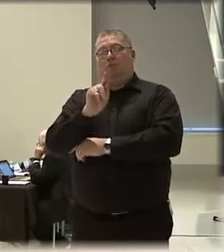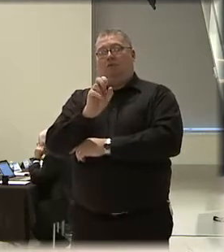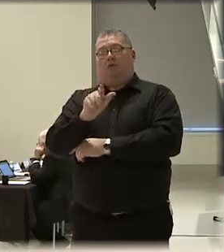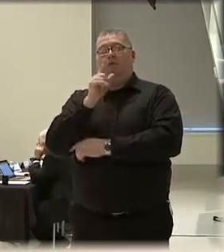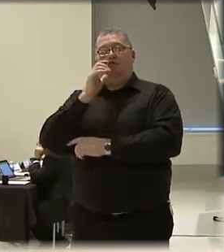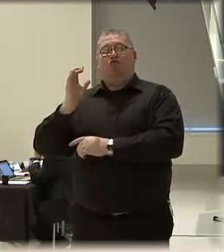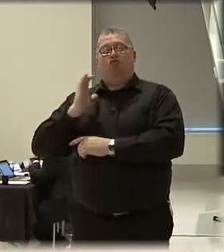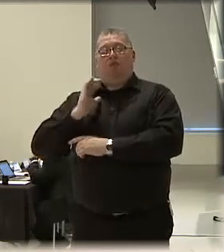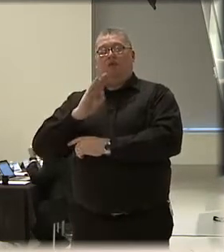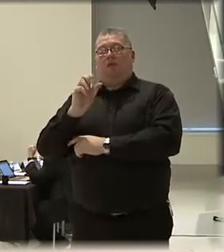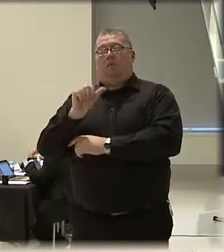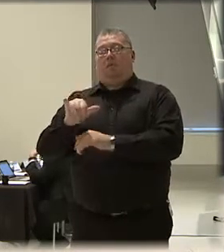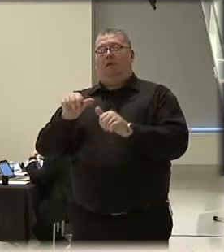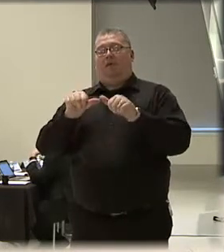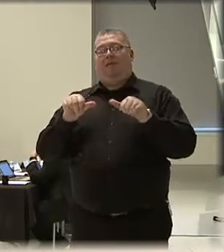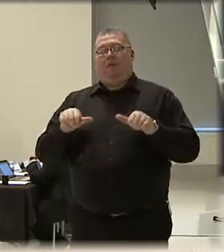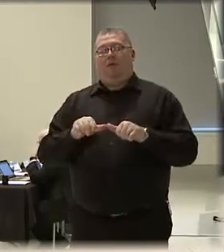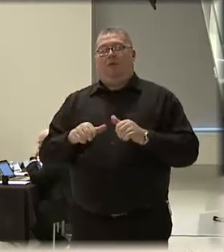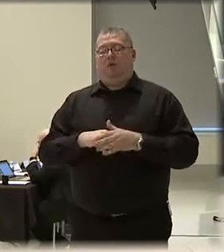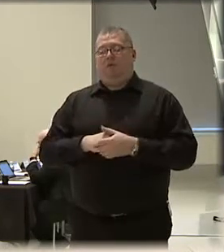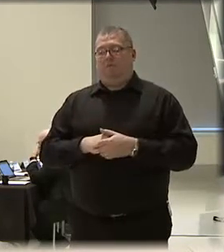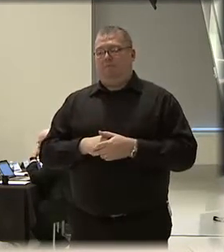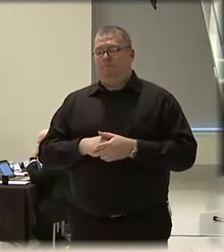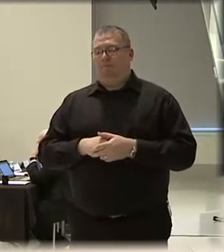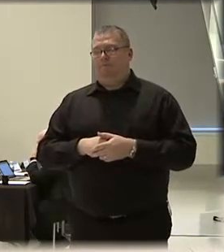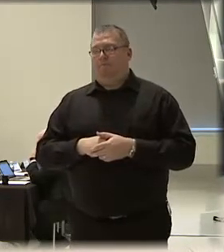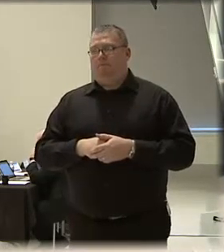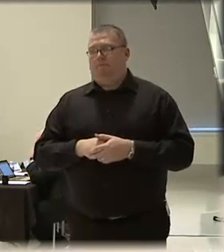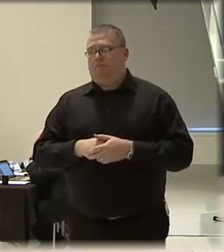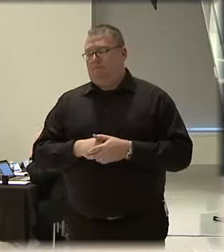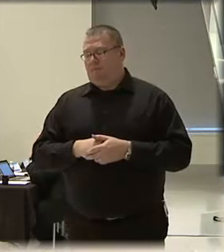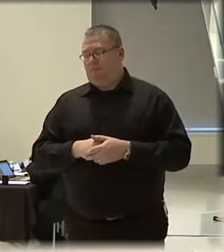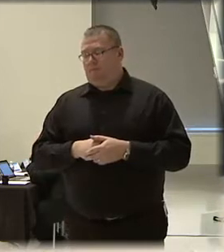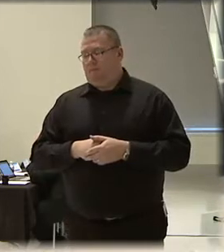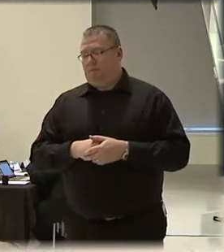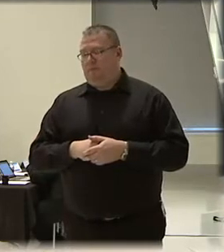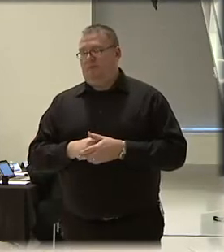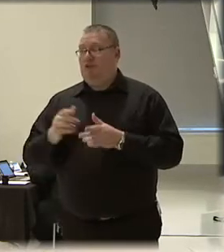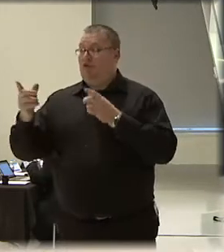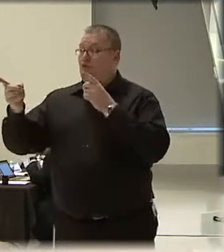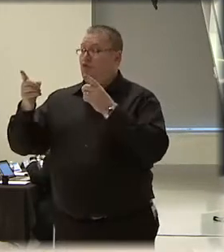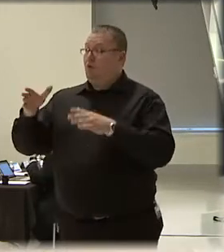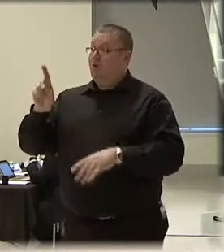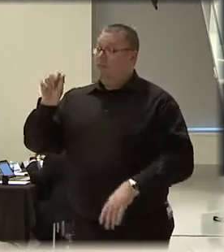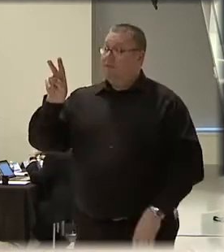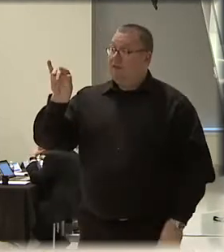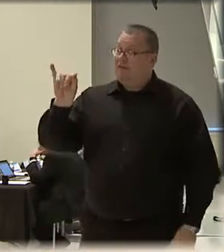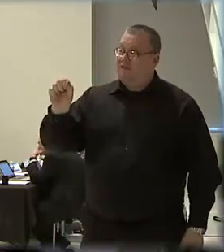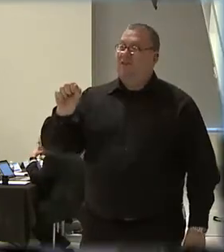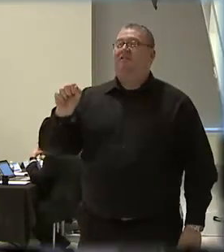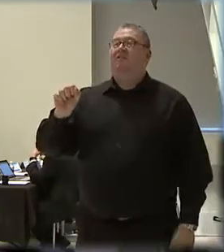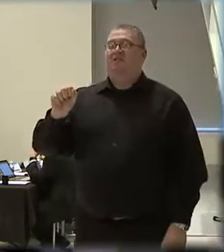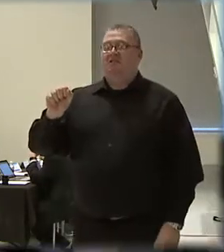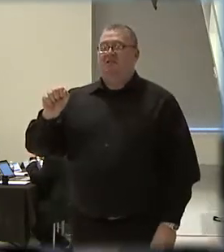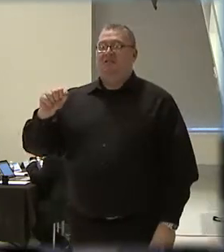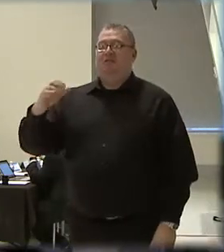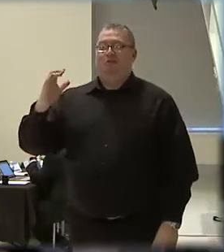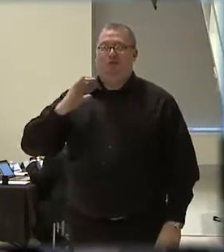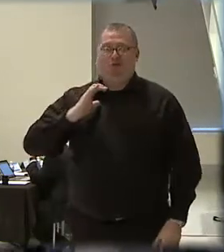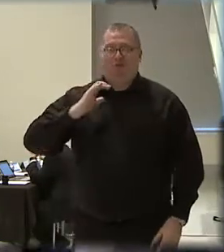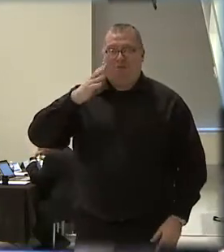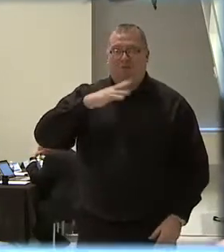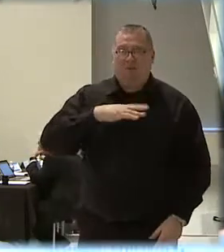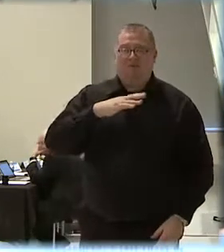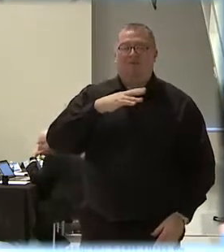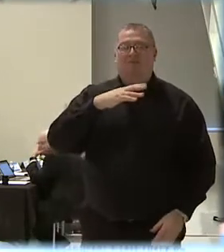Bay Area Rapid Transit. Director Davis, Chairwoman Robertson, Chairman